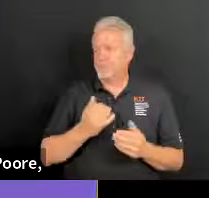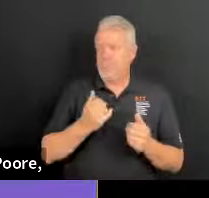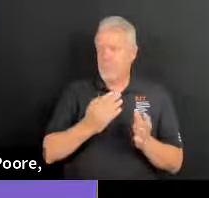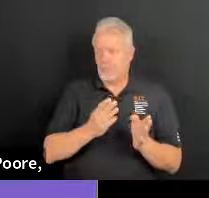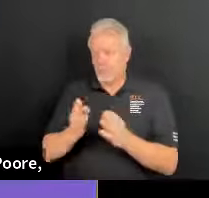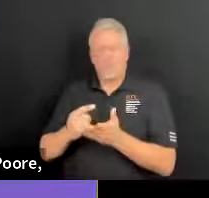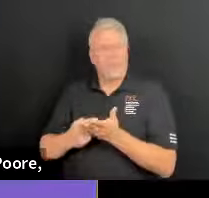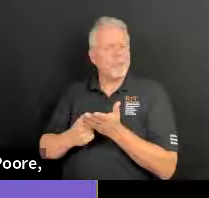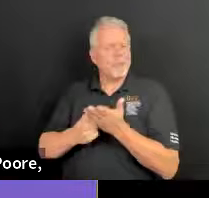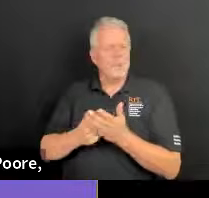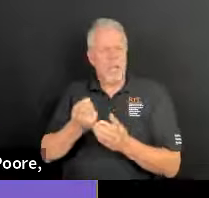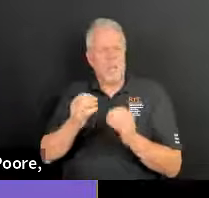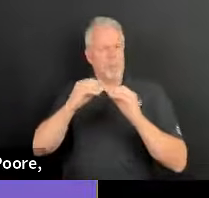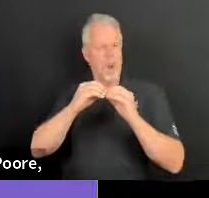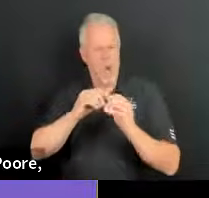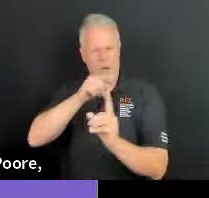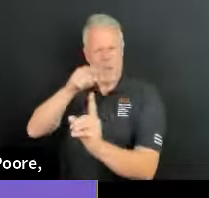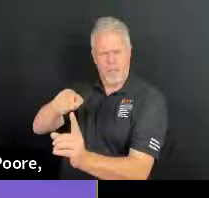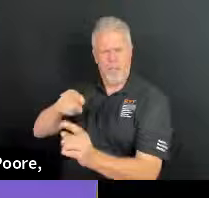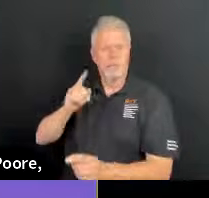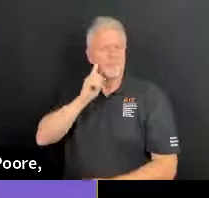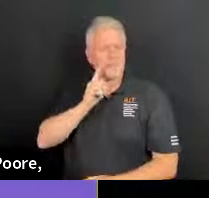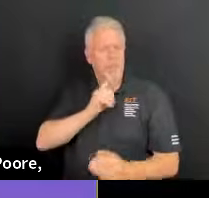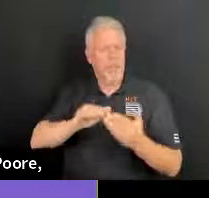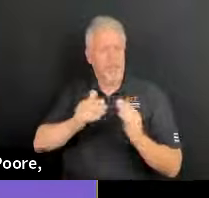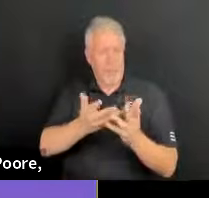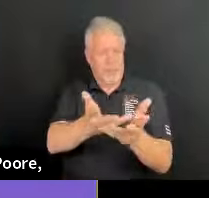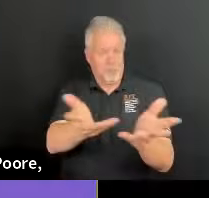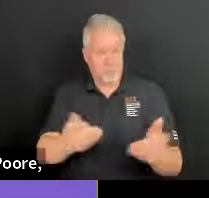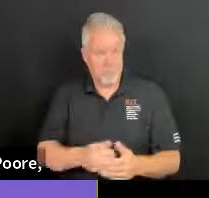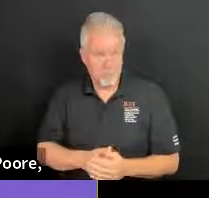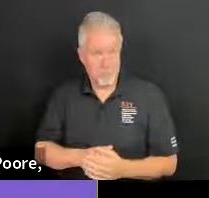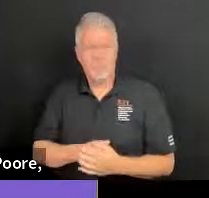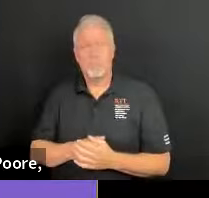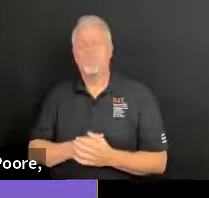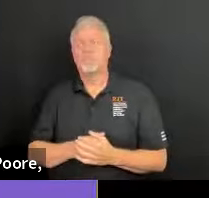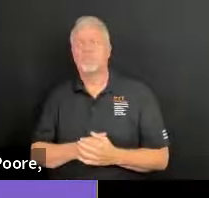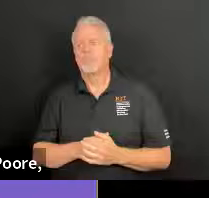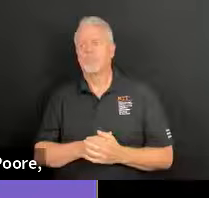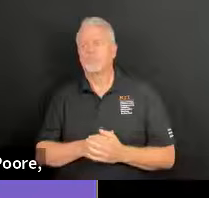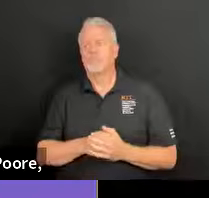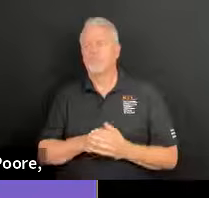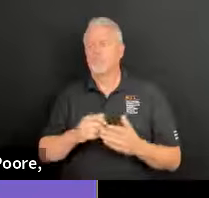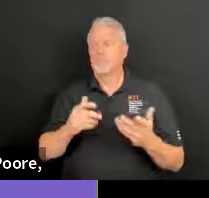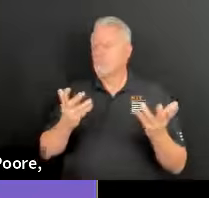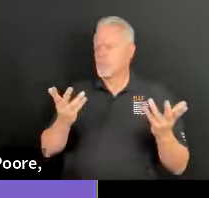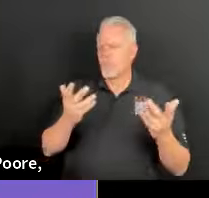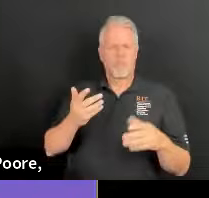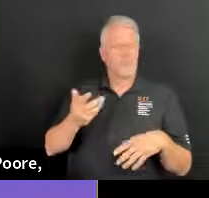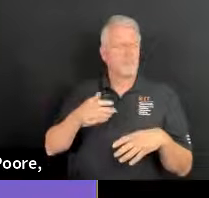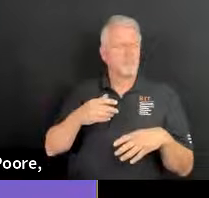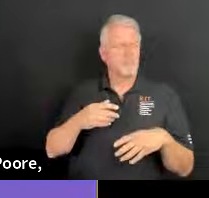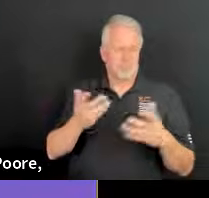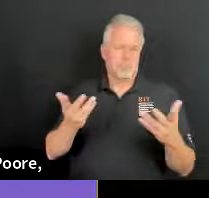a factoid than something that's more focused. So I'm going to now get into a bit more targeted discussion about the